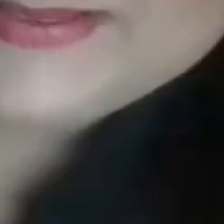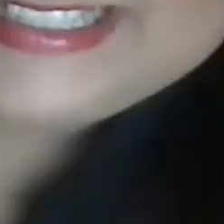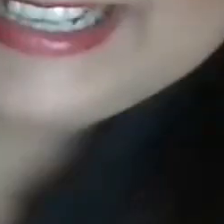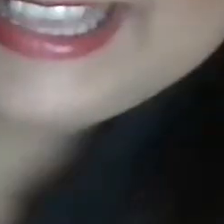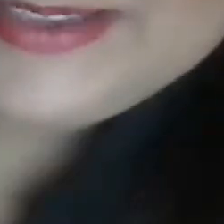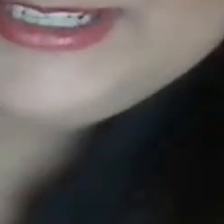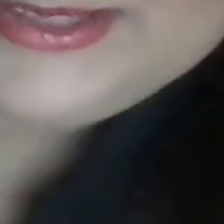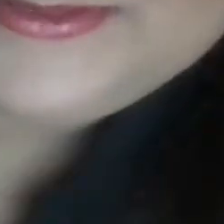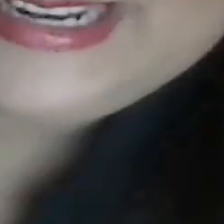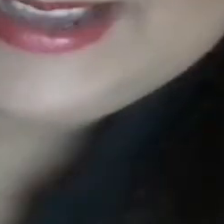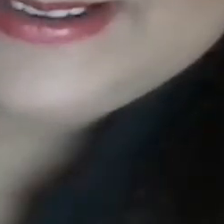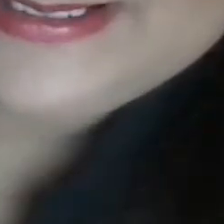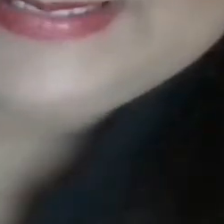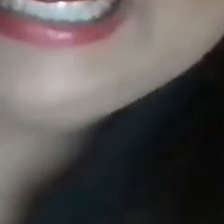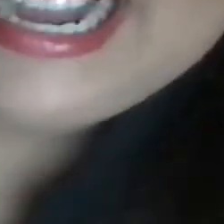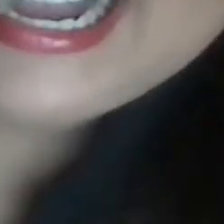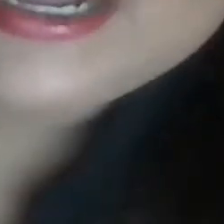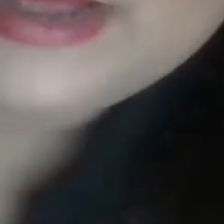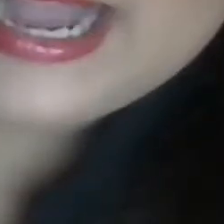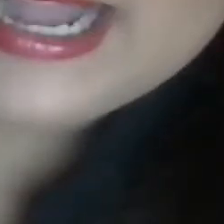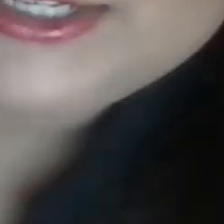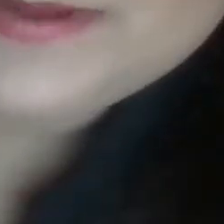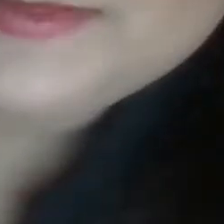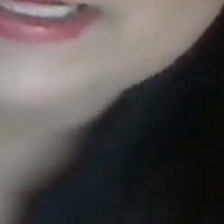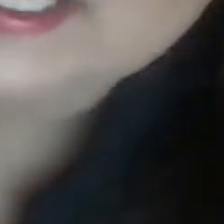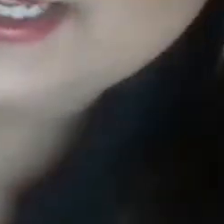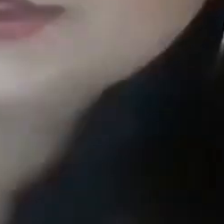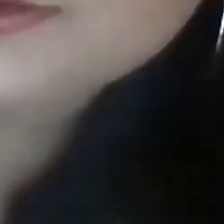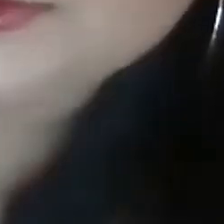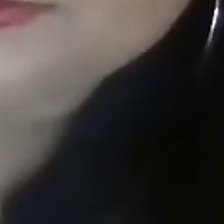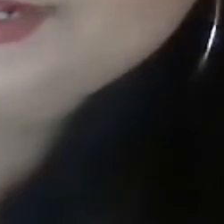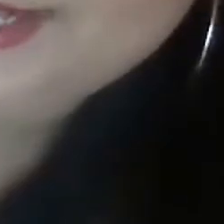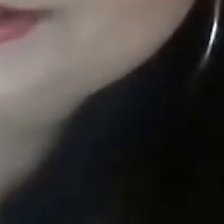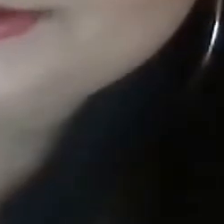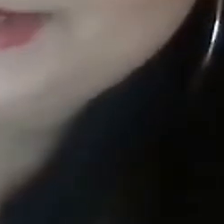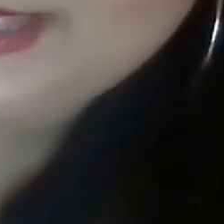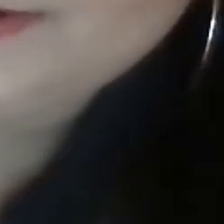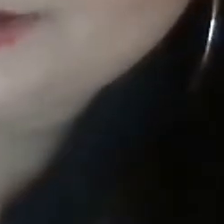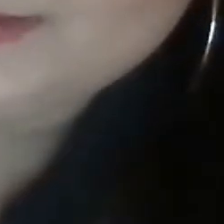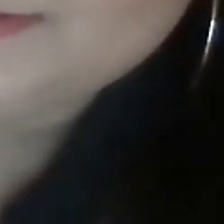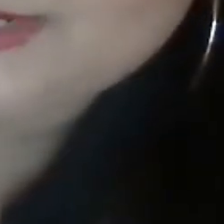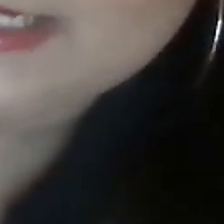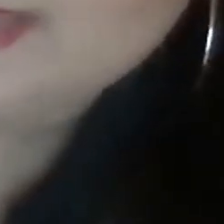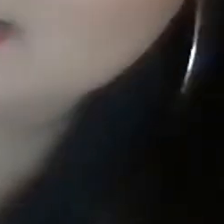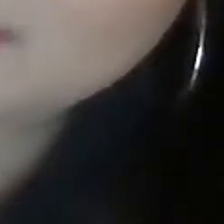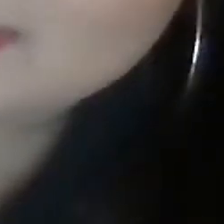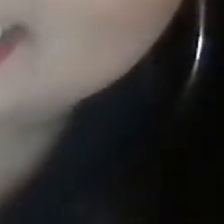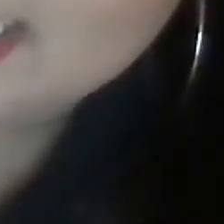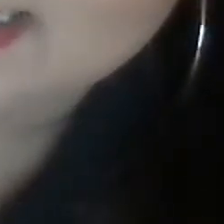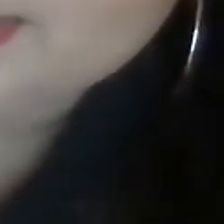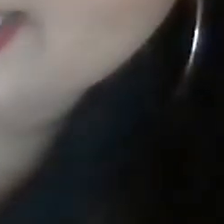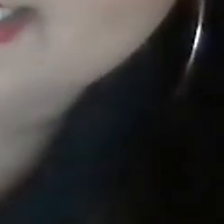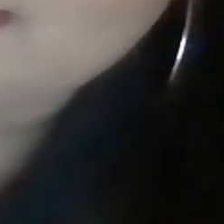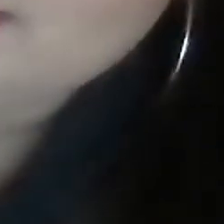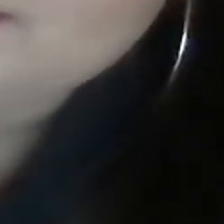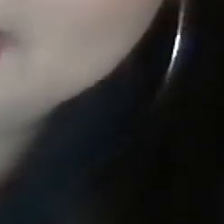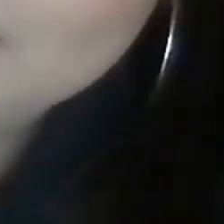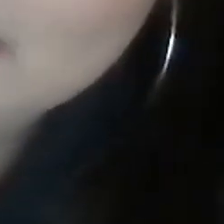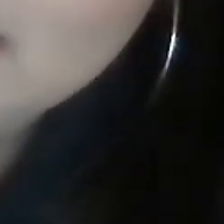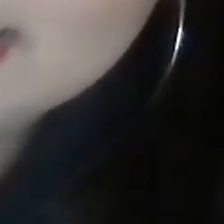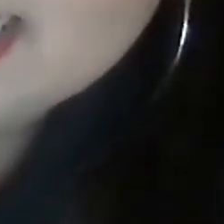Awesome. So thank you for sharing the video. I dropped the link to the full video and Go Fossil Free's amazing website in the chat and